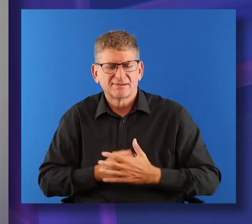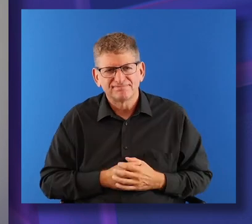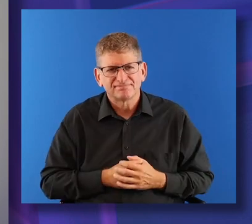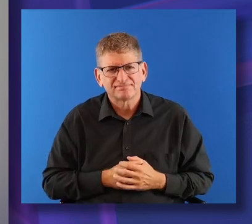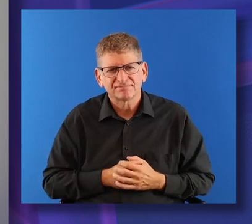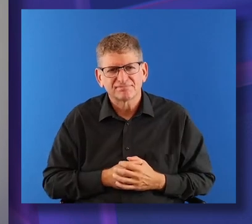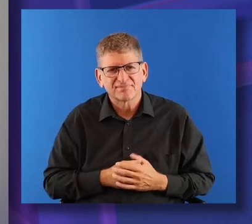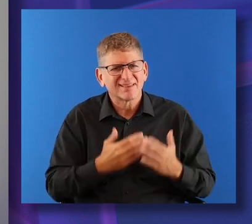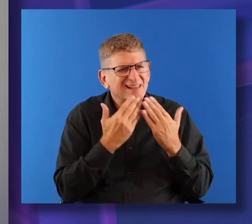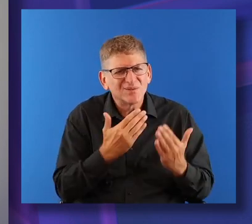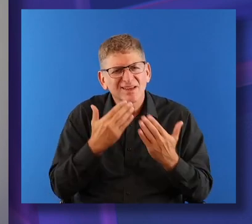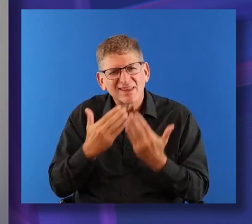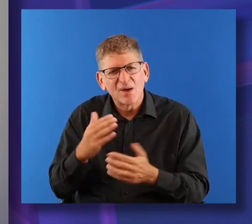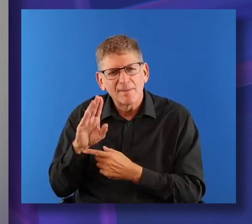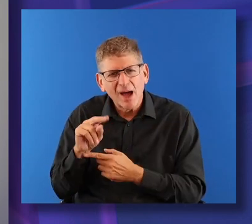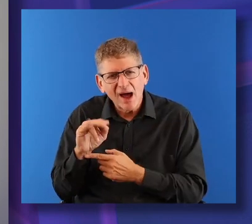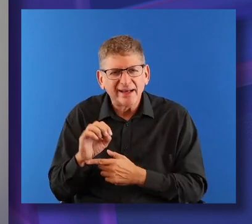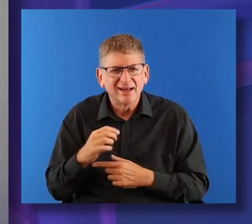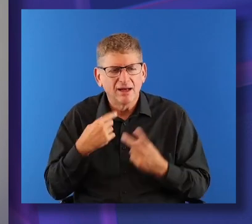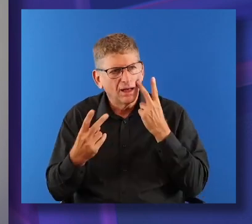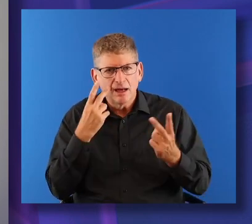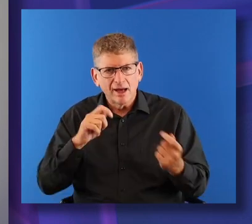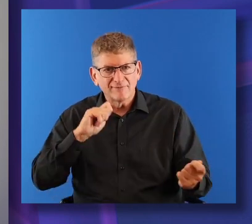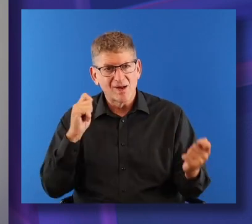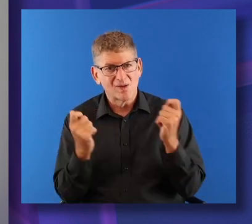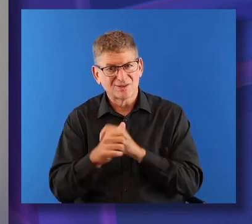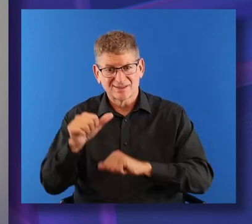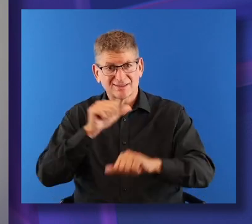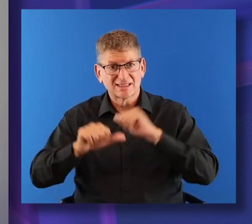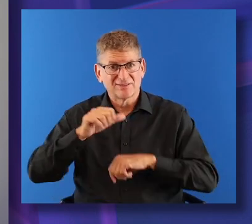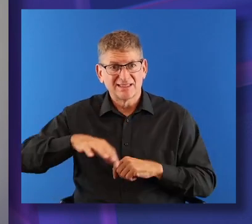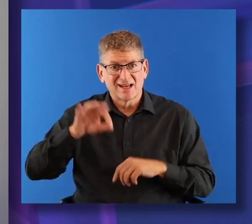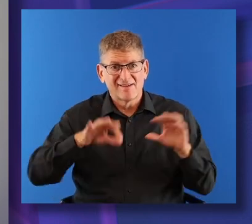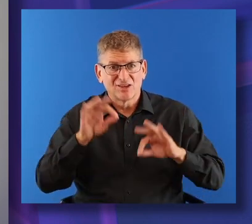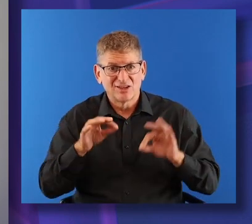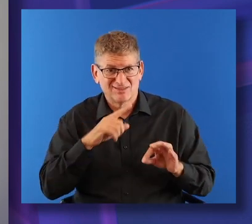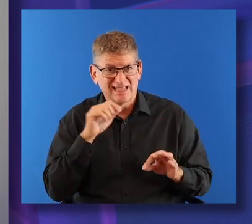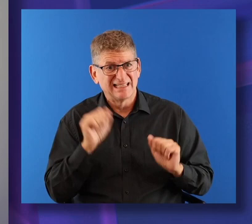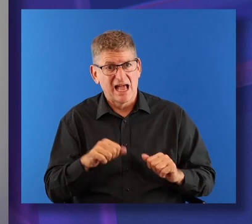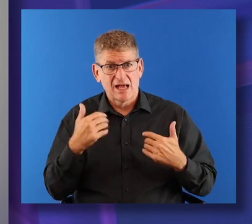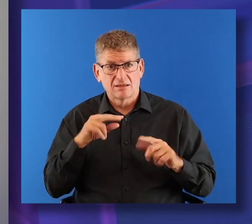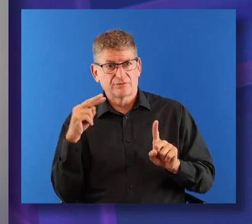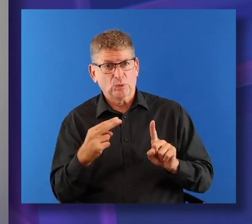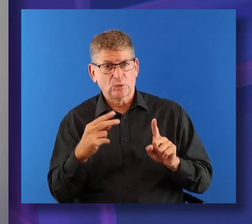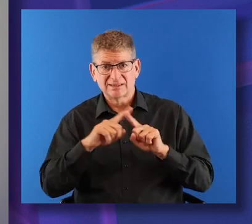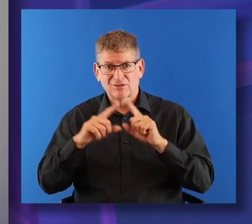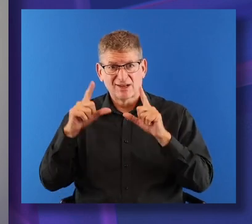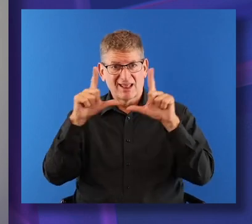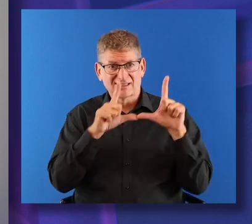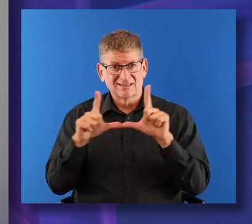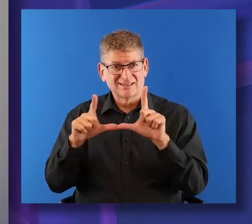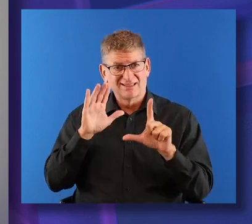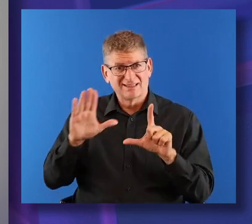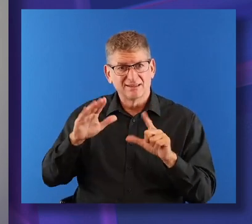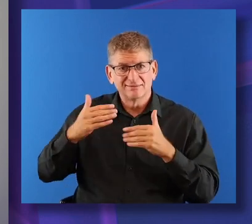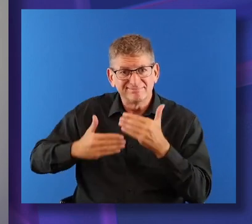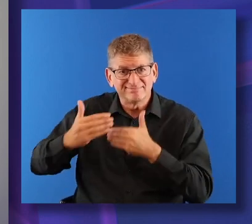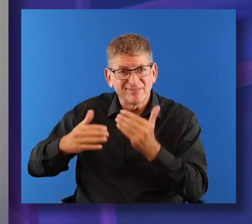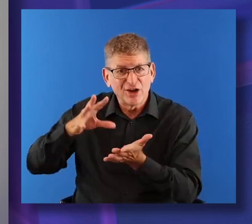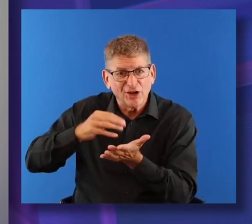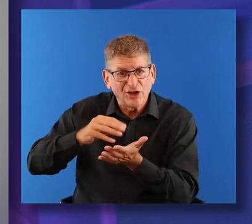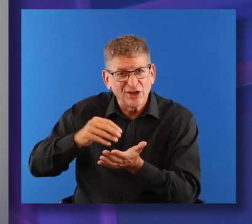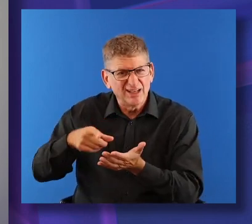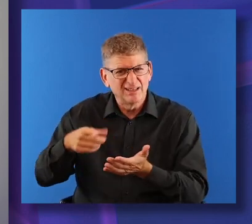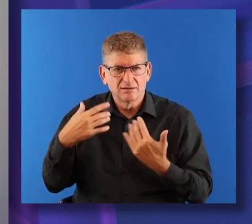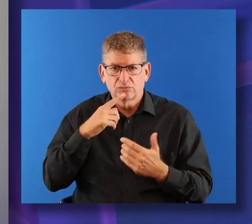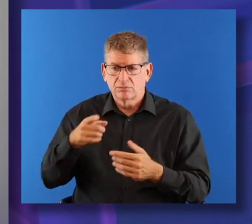Thank you very much, Bonnie. We've seen how the evolution of scientific discovery can be viewed through the lens of successive paradigms,